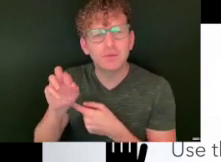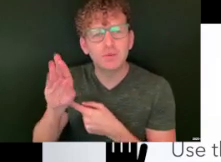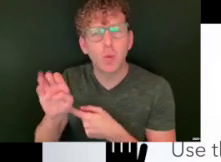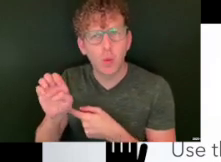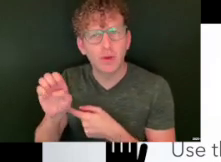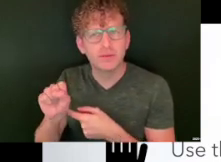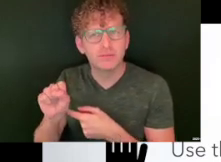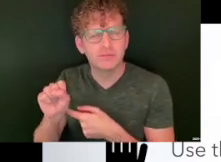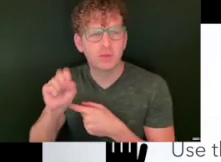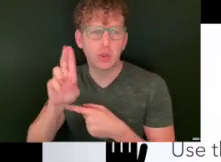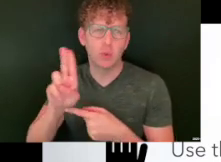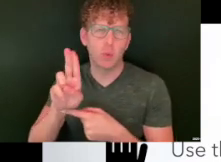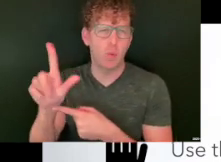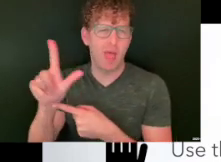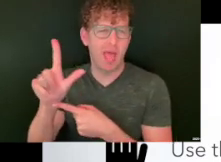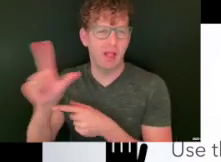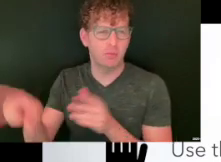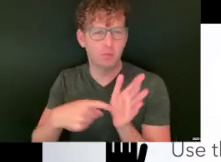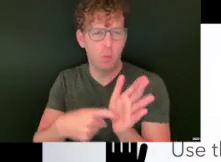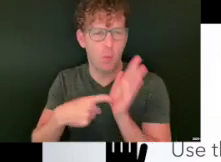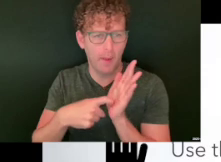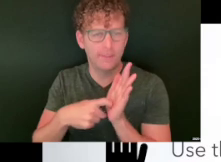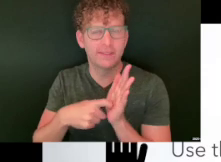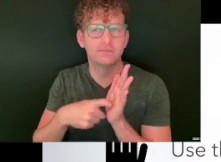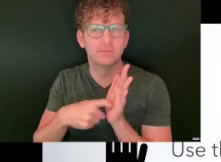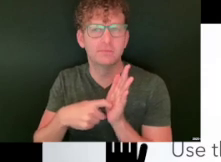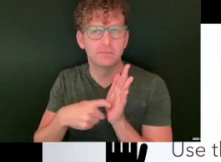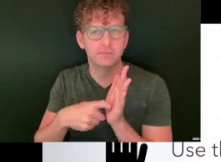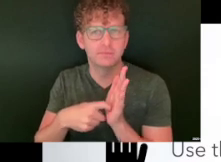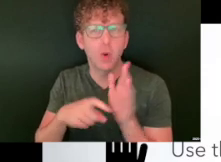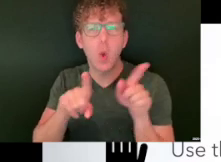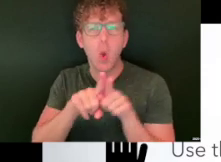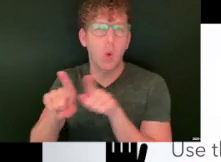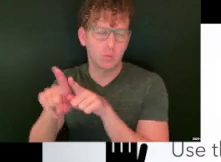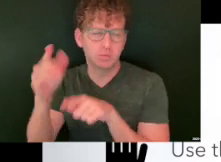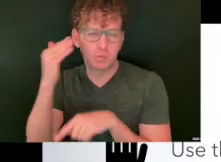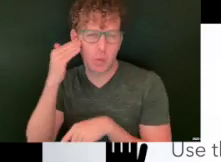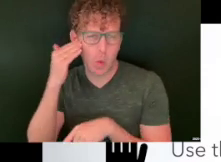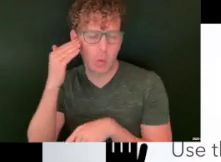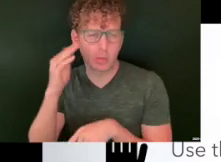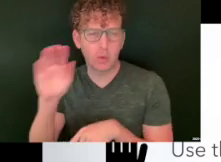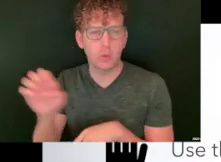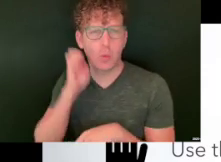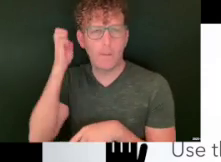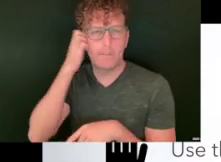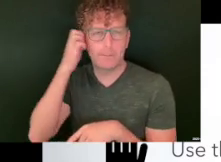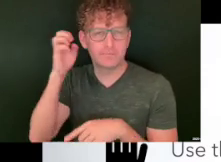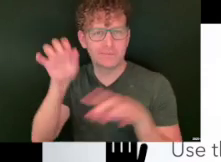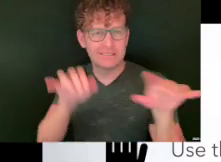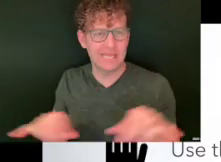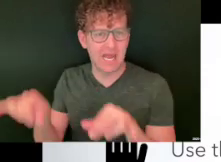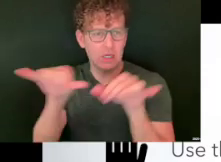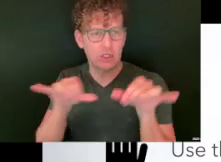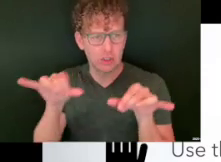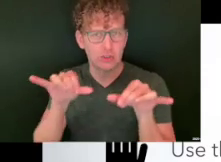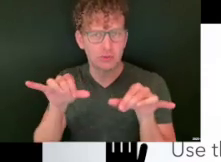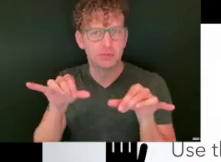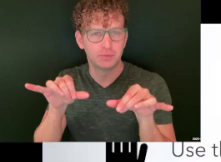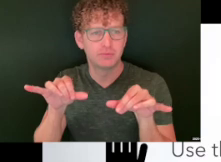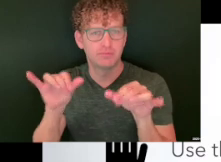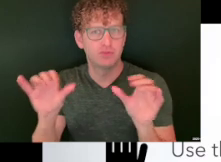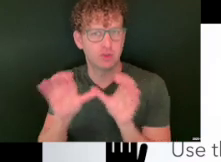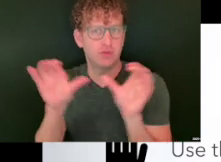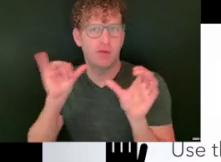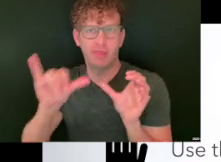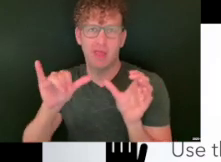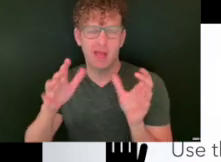Okay, let's try this again. If you would like to ask a question or make a comment, please use the raise hand